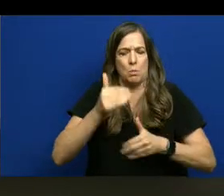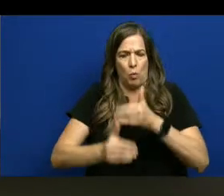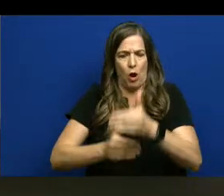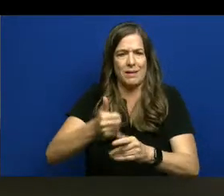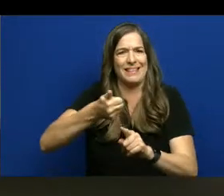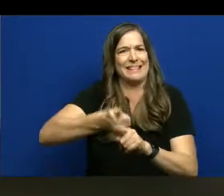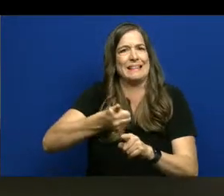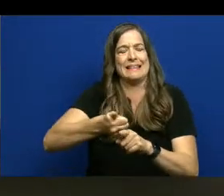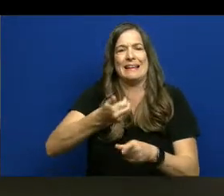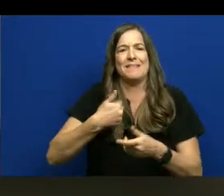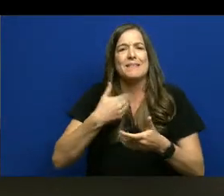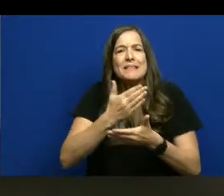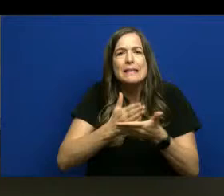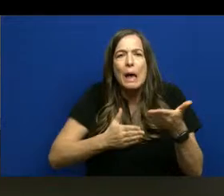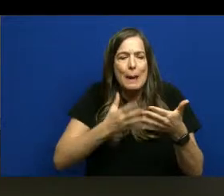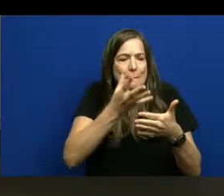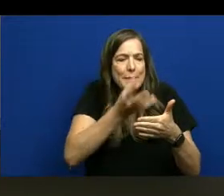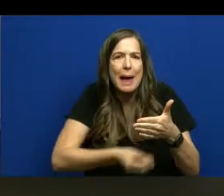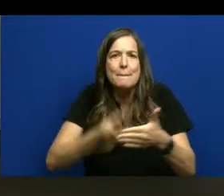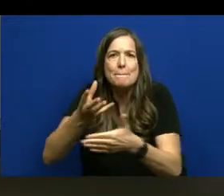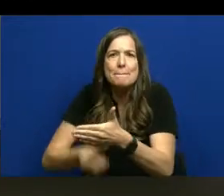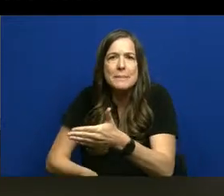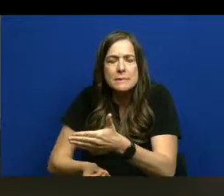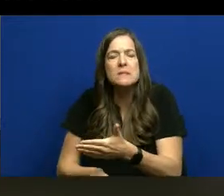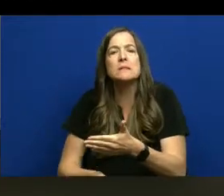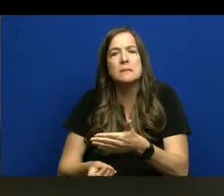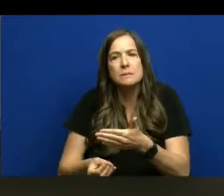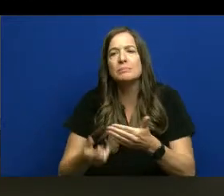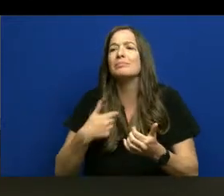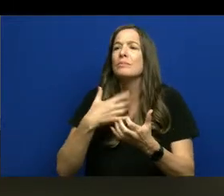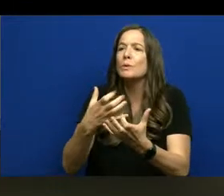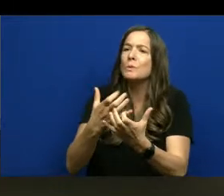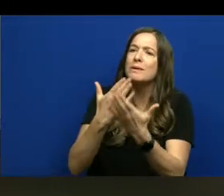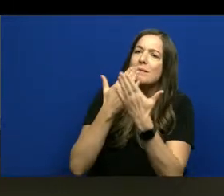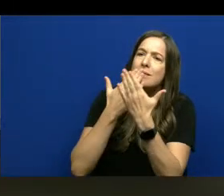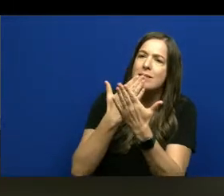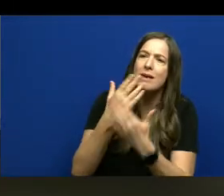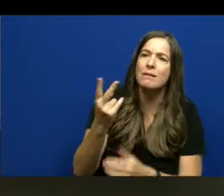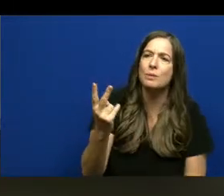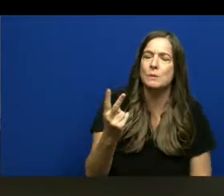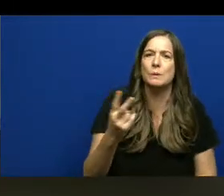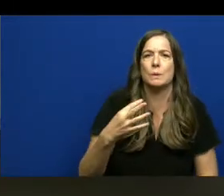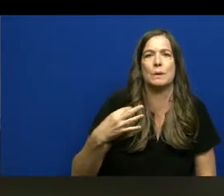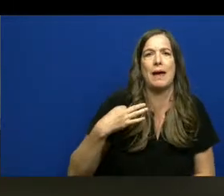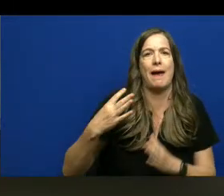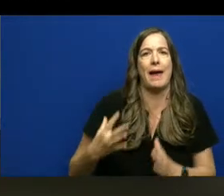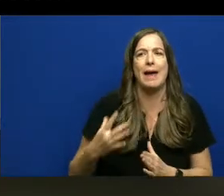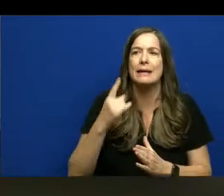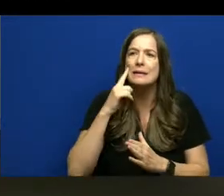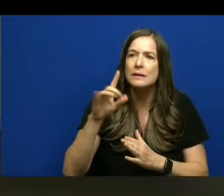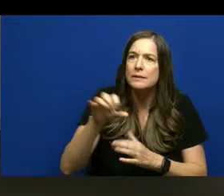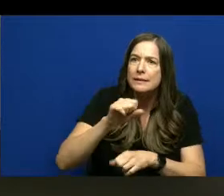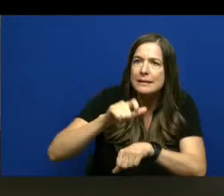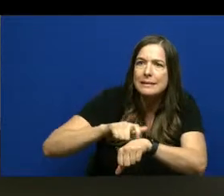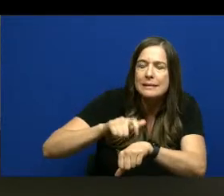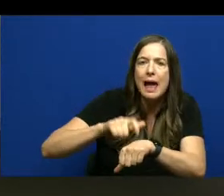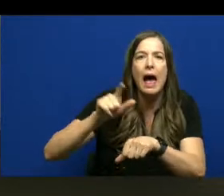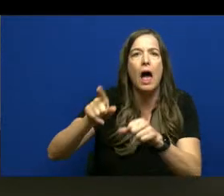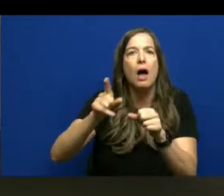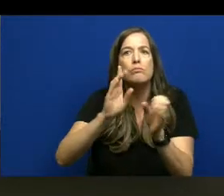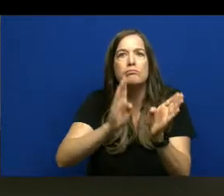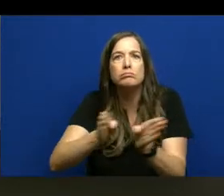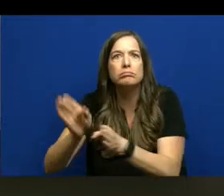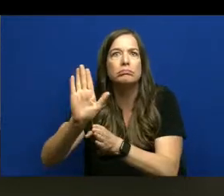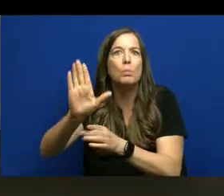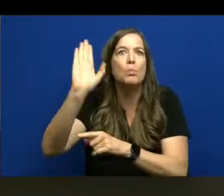I want to thank the candidates for taking the time to be here this evening and for preparing your